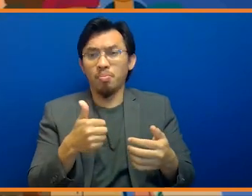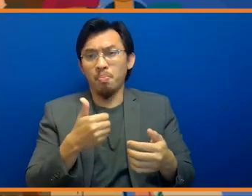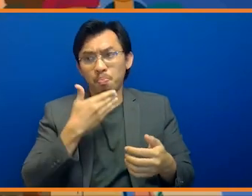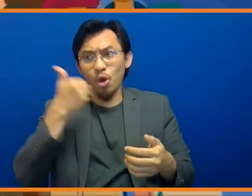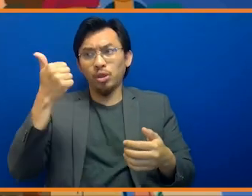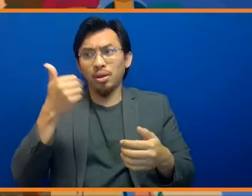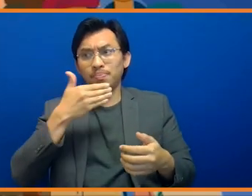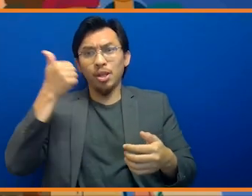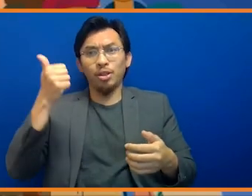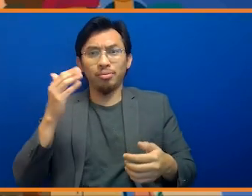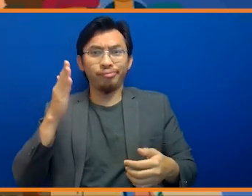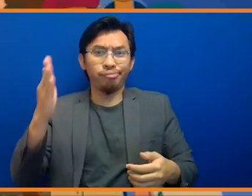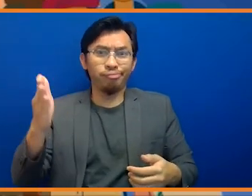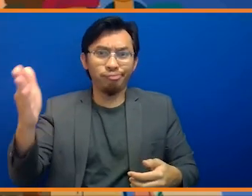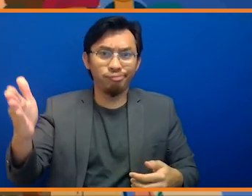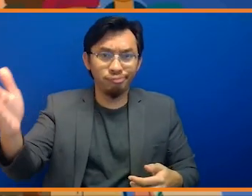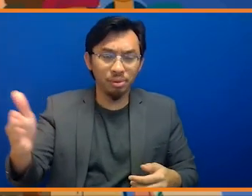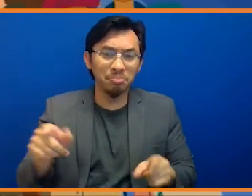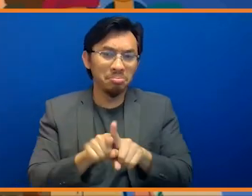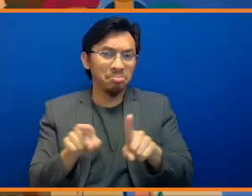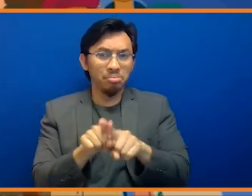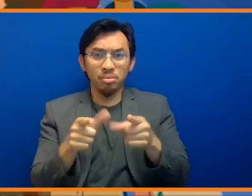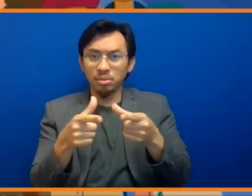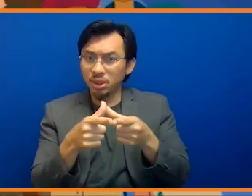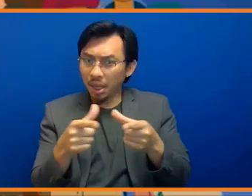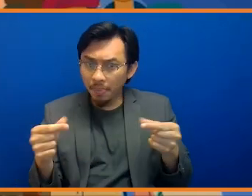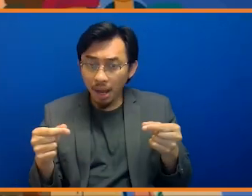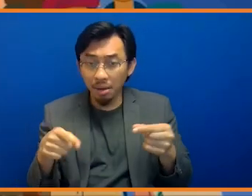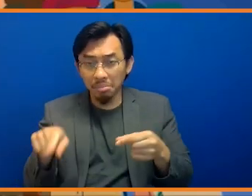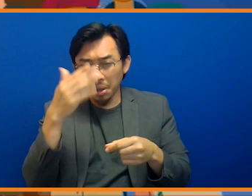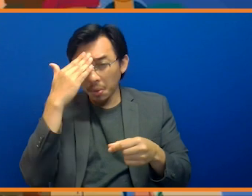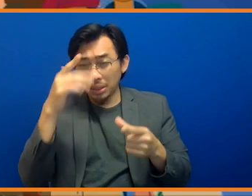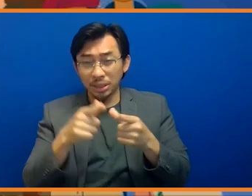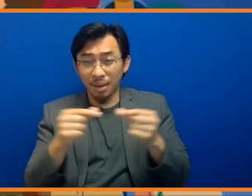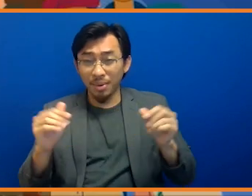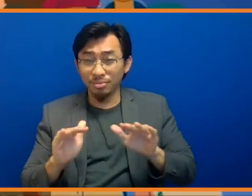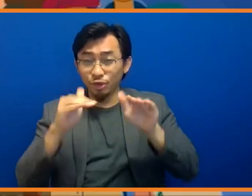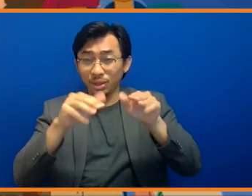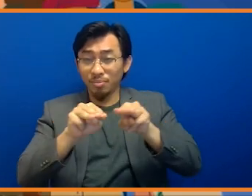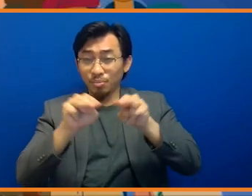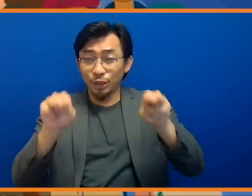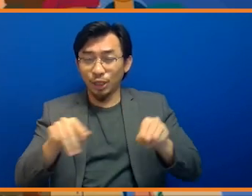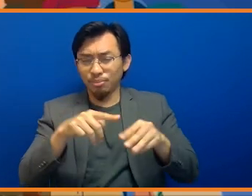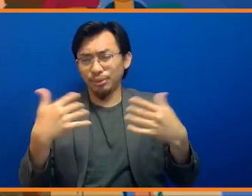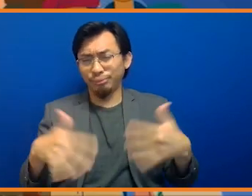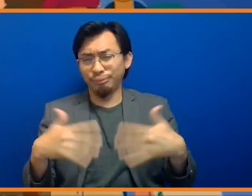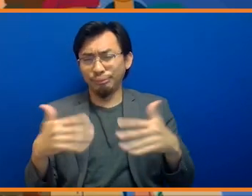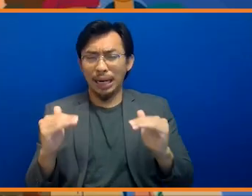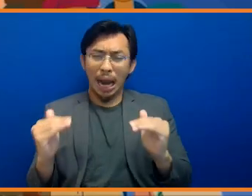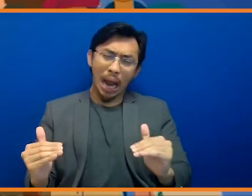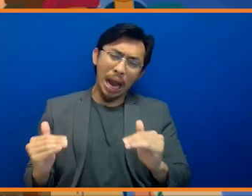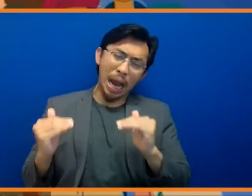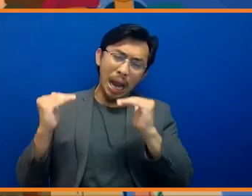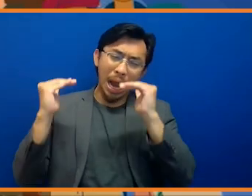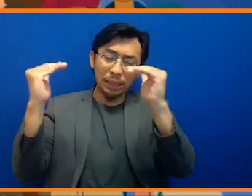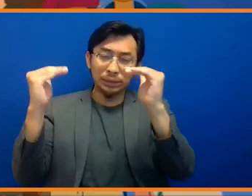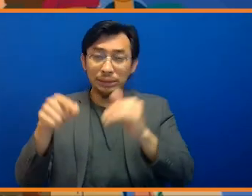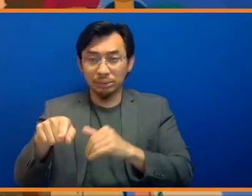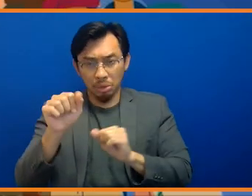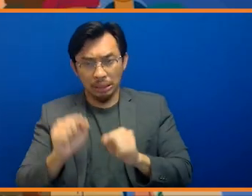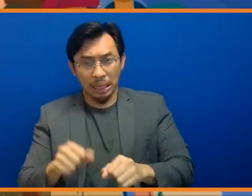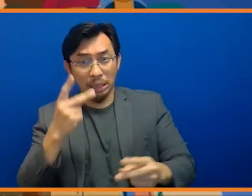future. Or even in Japan, yeah, we know that in Japan Tsunami Museum very advanced, so I can visit